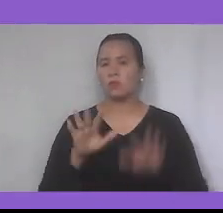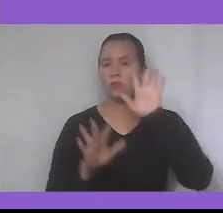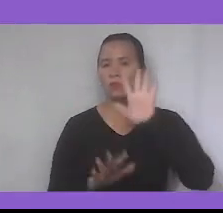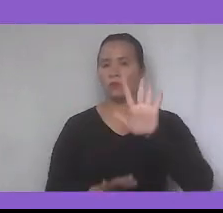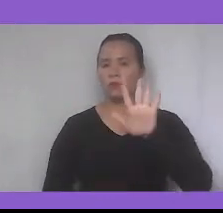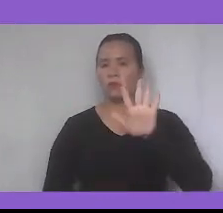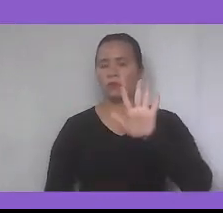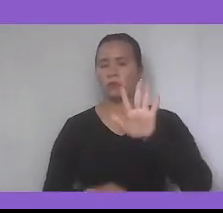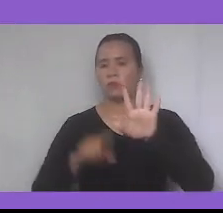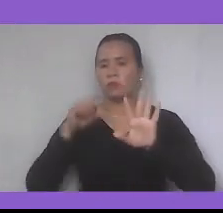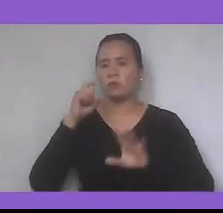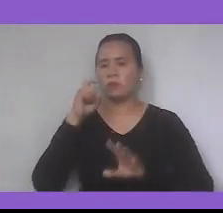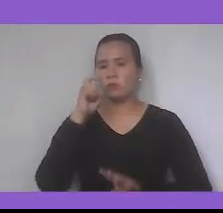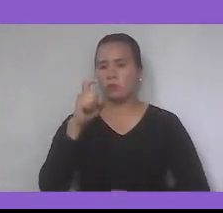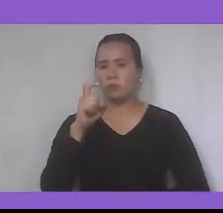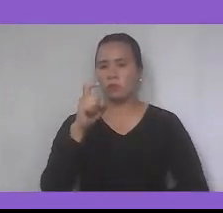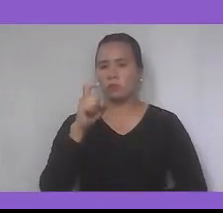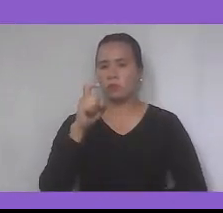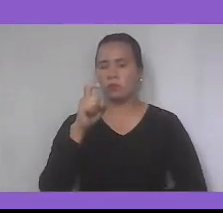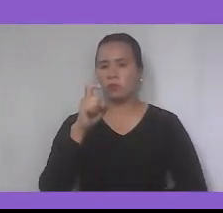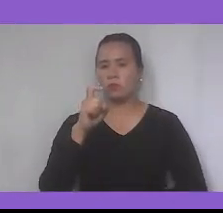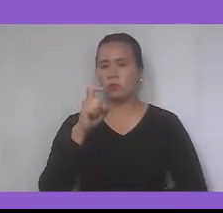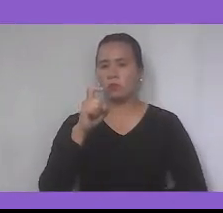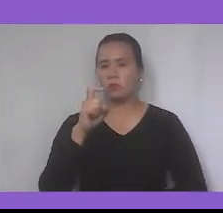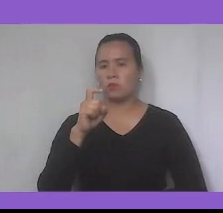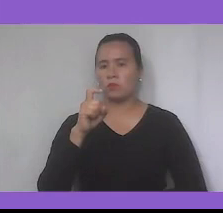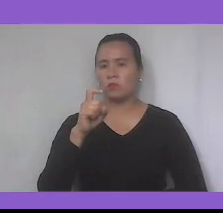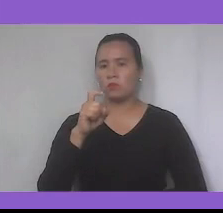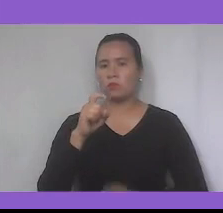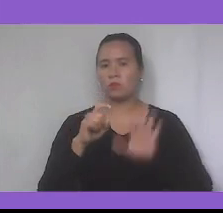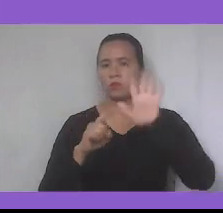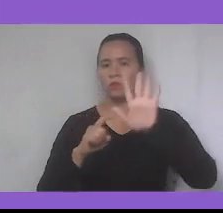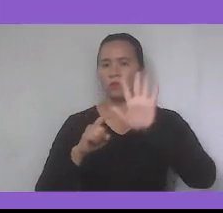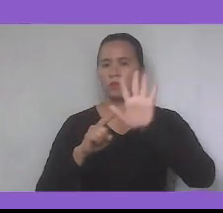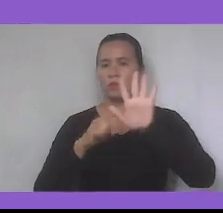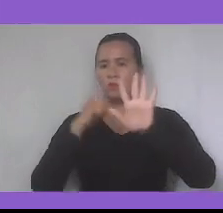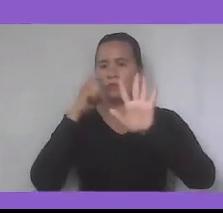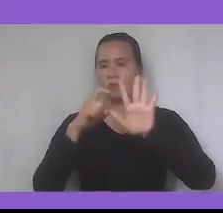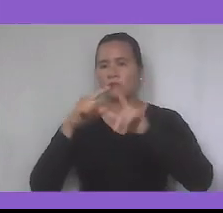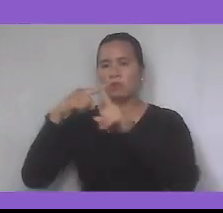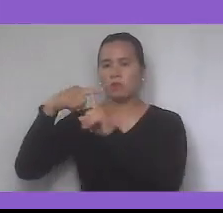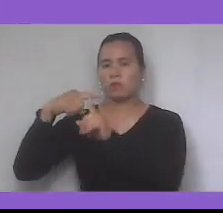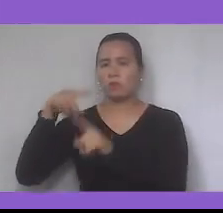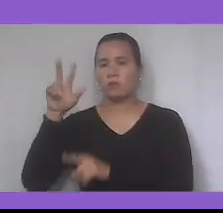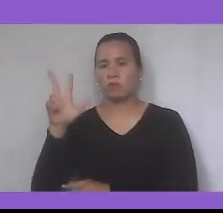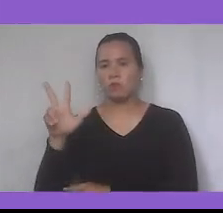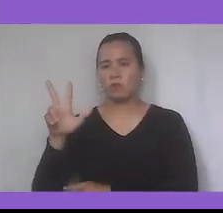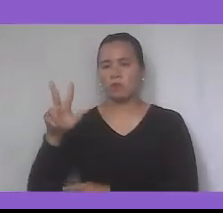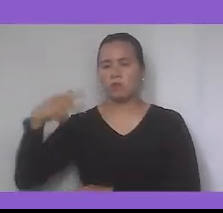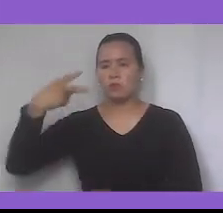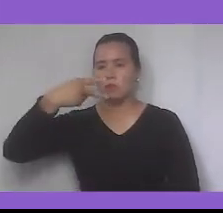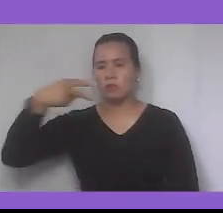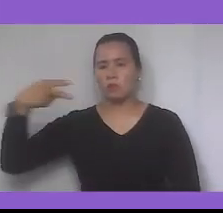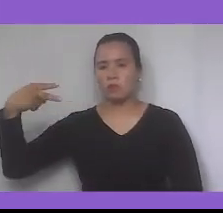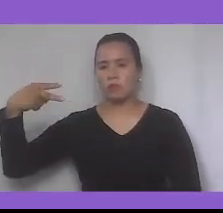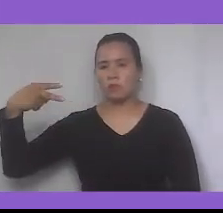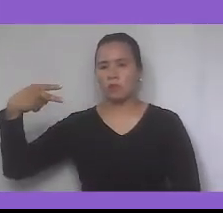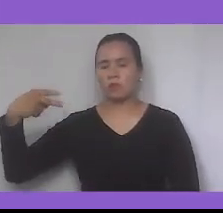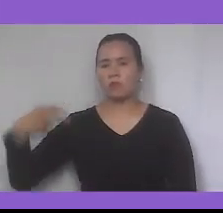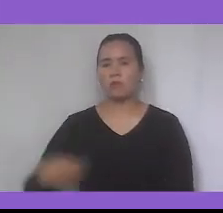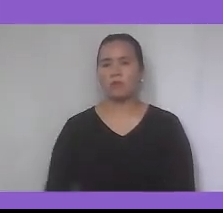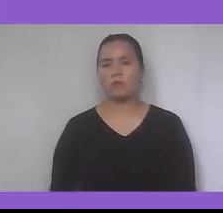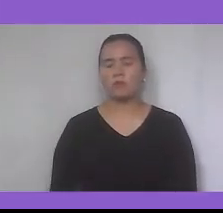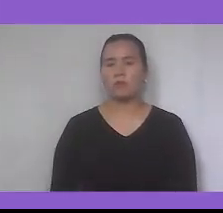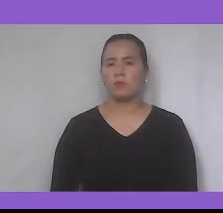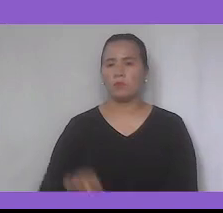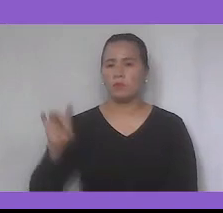typing 5x plus 3 equals 18. So 5x, of course, you can also